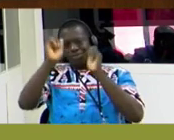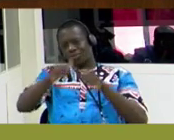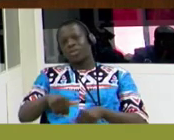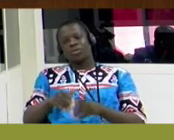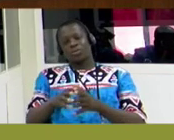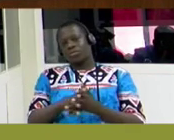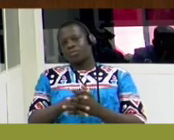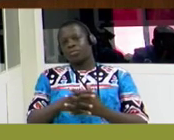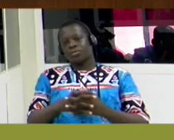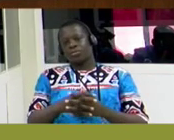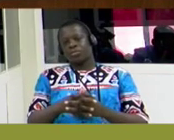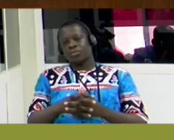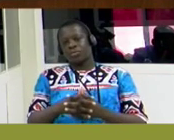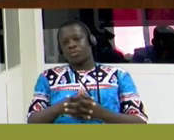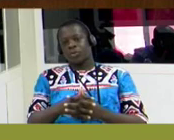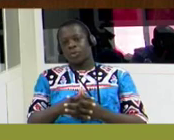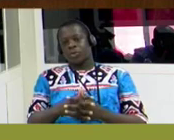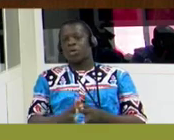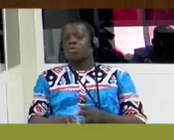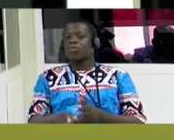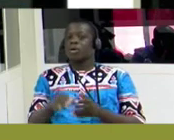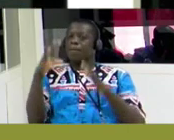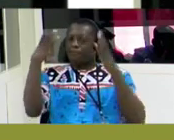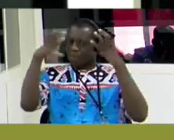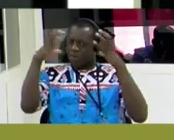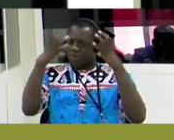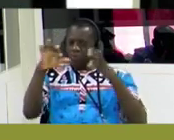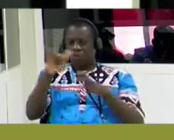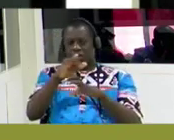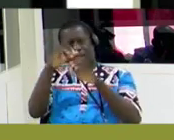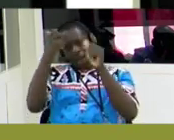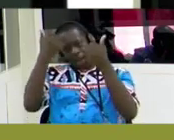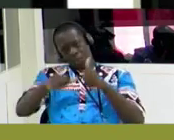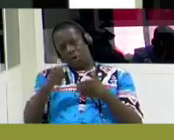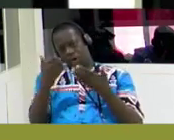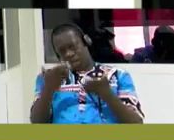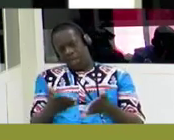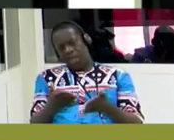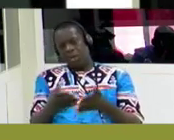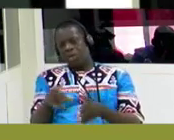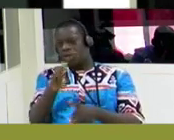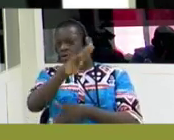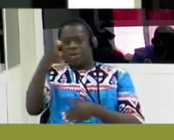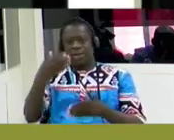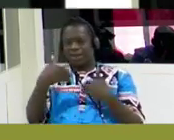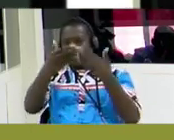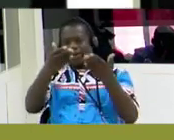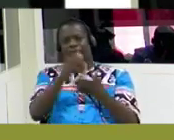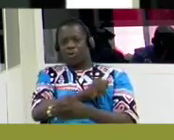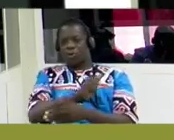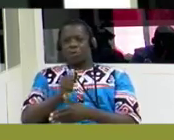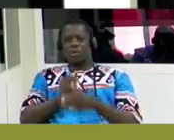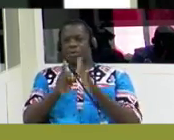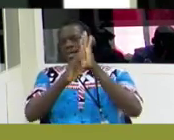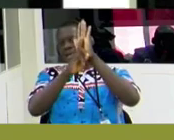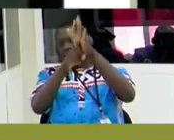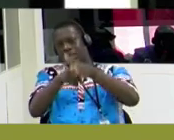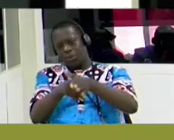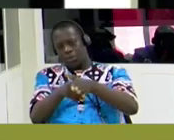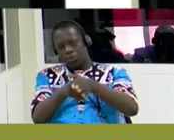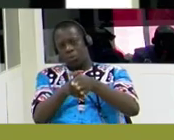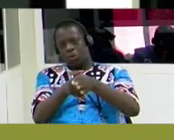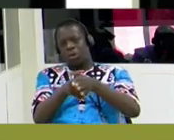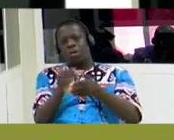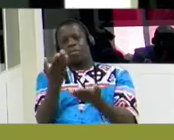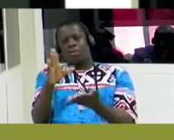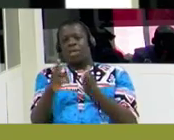you have not given us an example of an instance where somebody